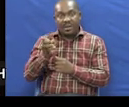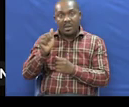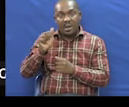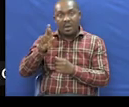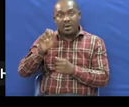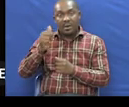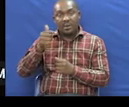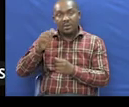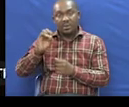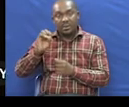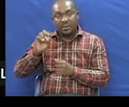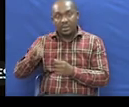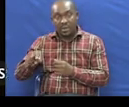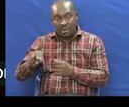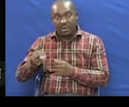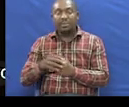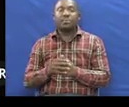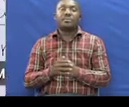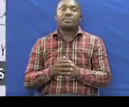Its symbol.